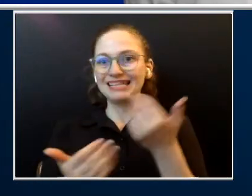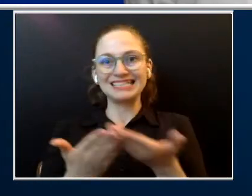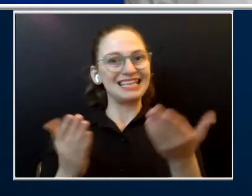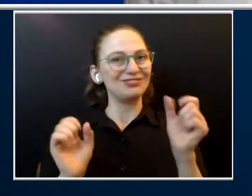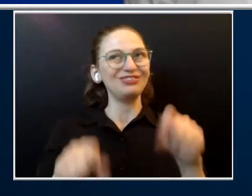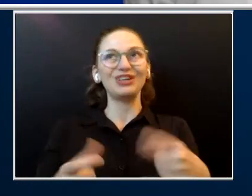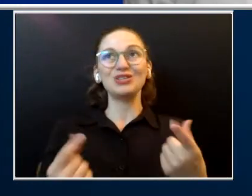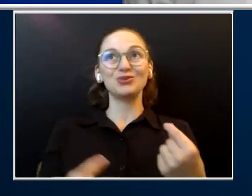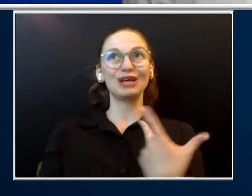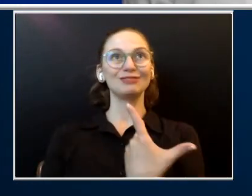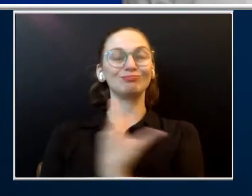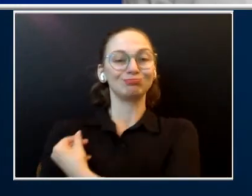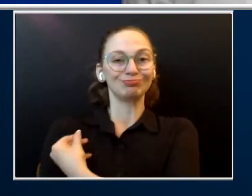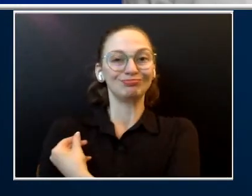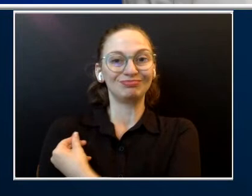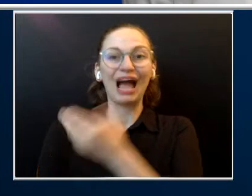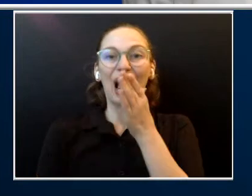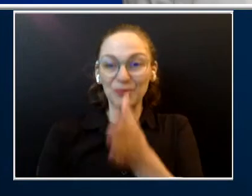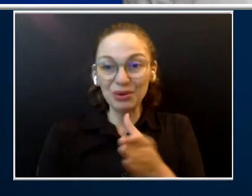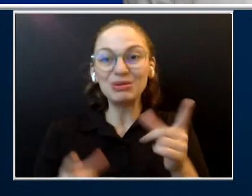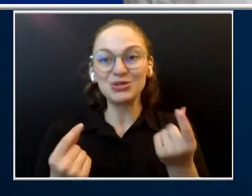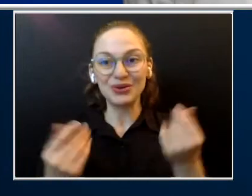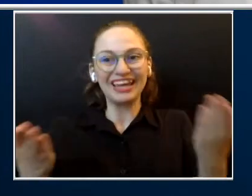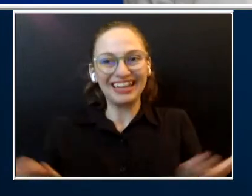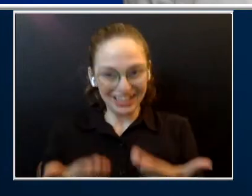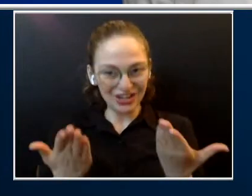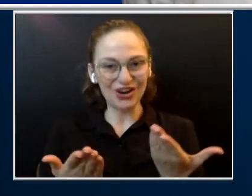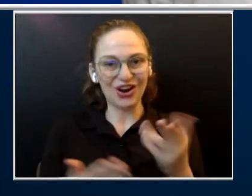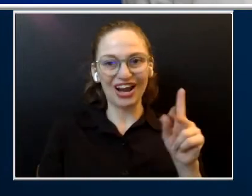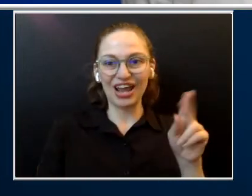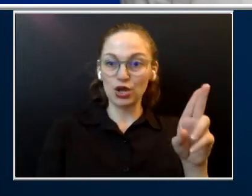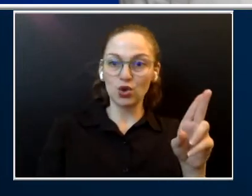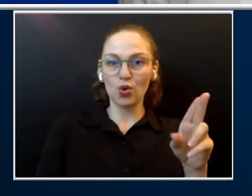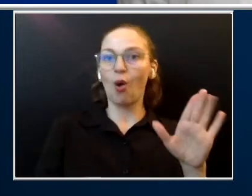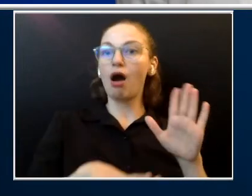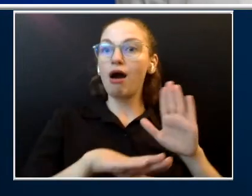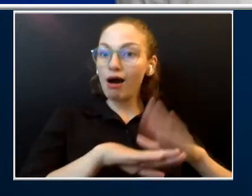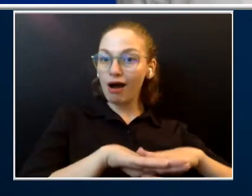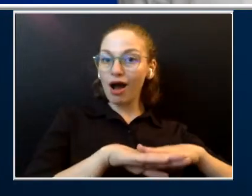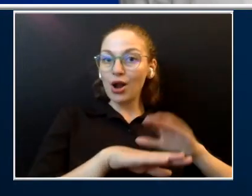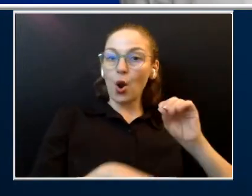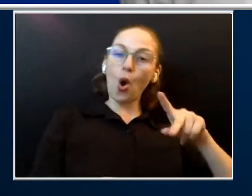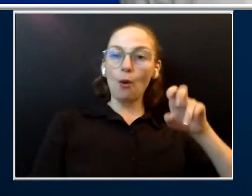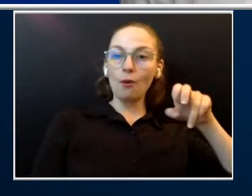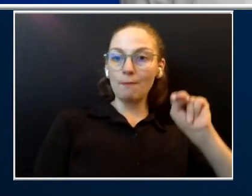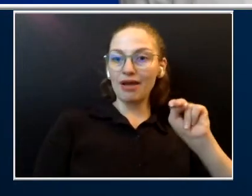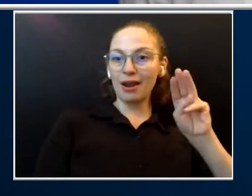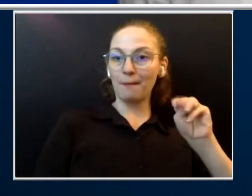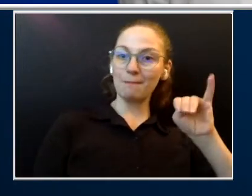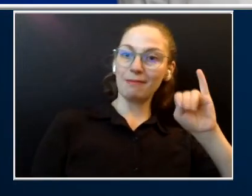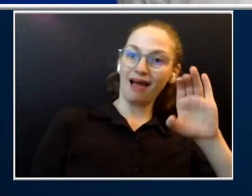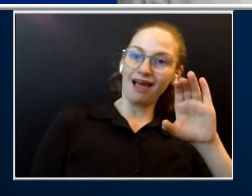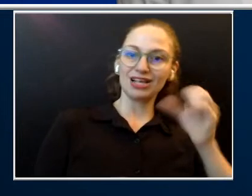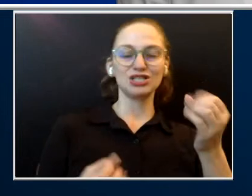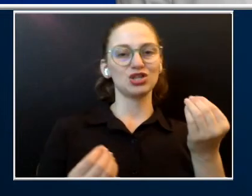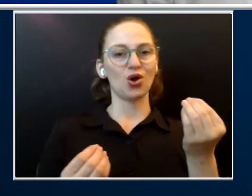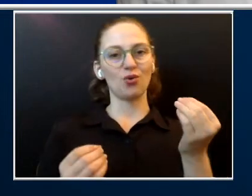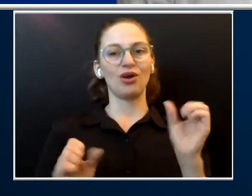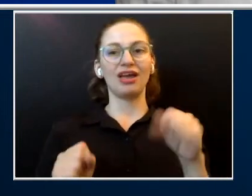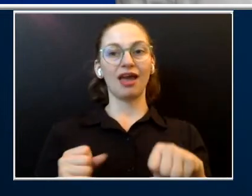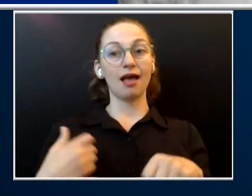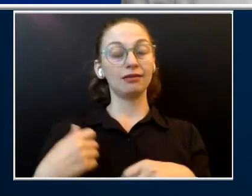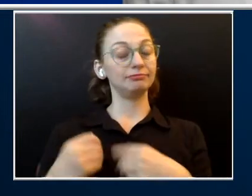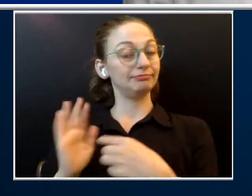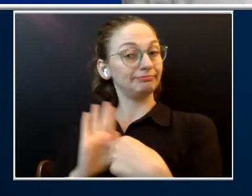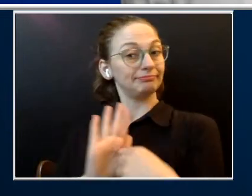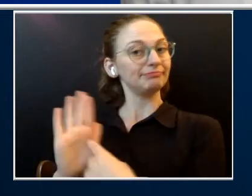get it right here at the University of Kansas Health System on Open Mics with Dr. Stites, so we could say, open shoulder with Dr. Stites once again at